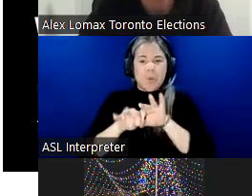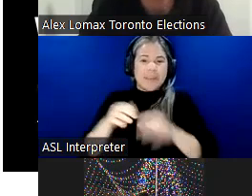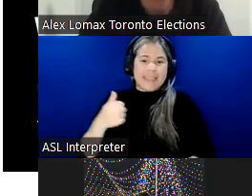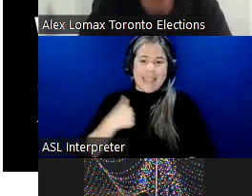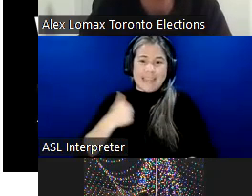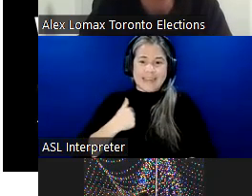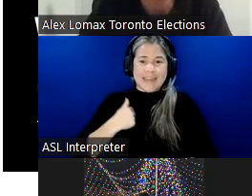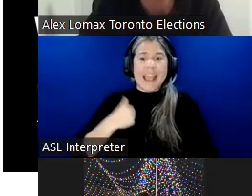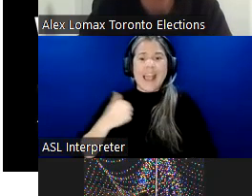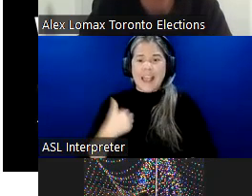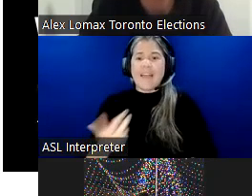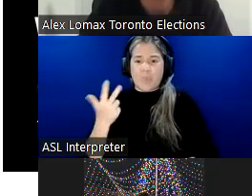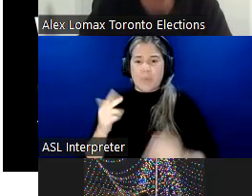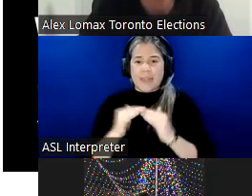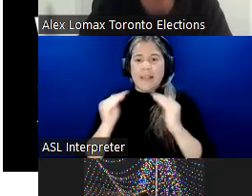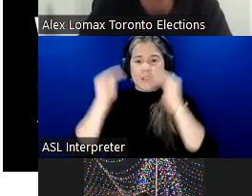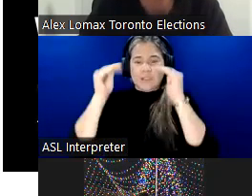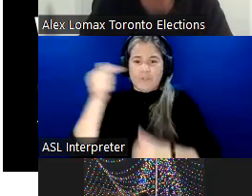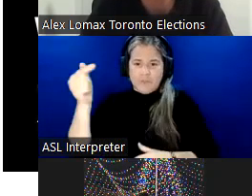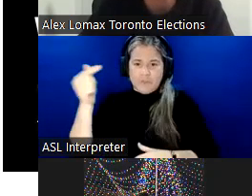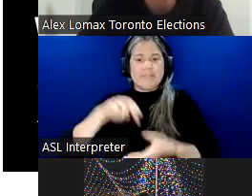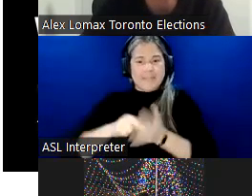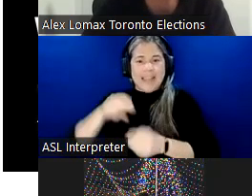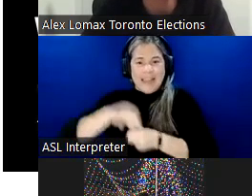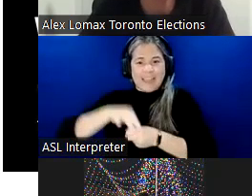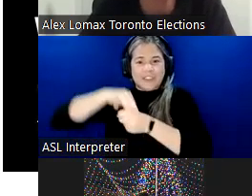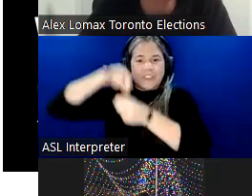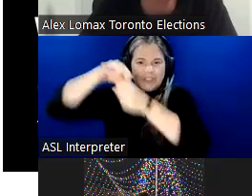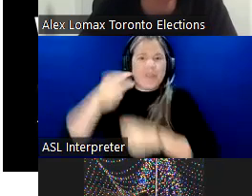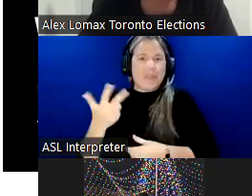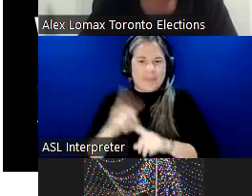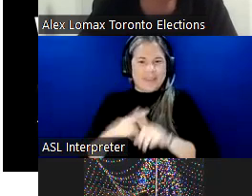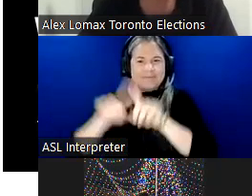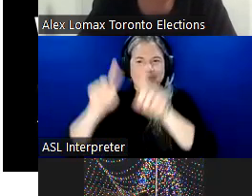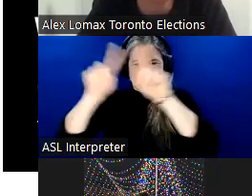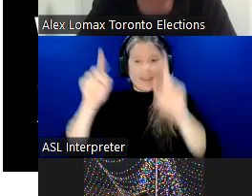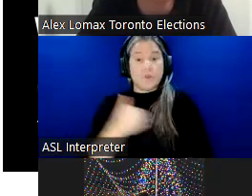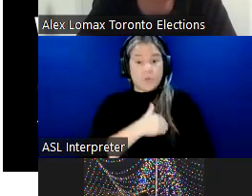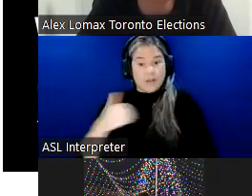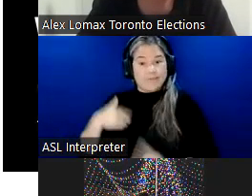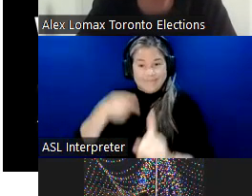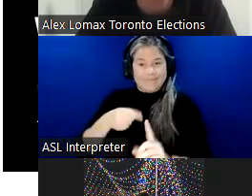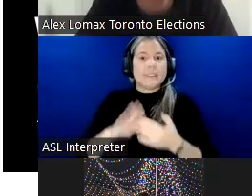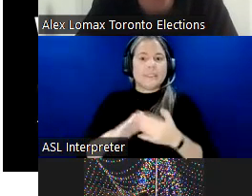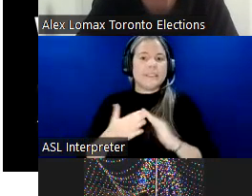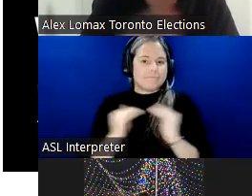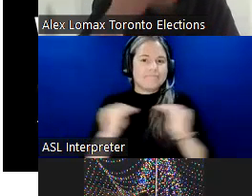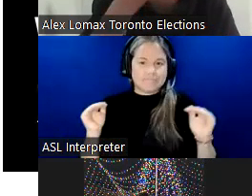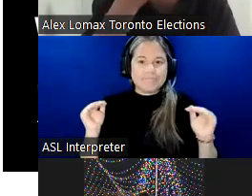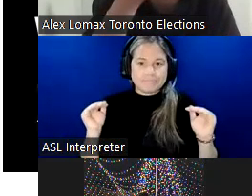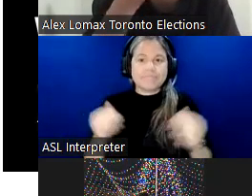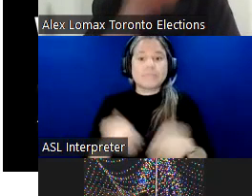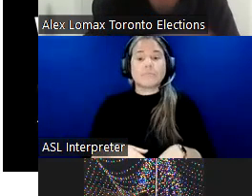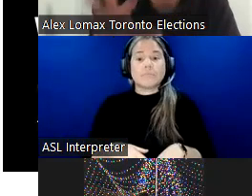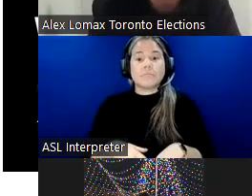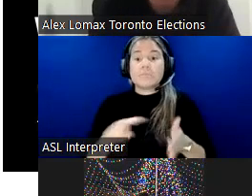3 levels of government and 3 different elections. So the City of Toronto is your municipal level of government. That's the